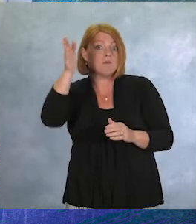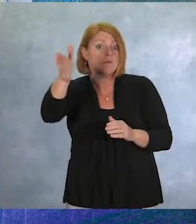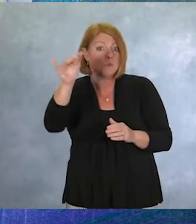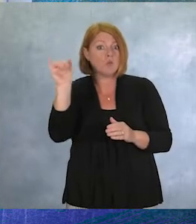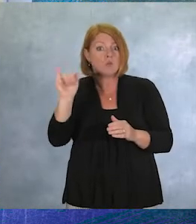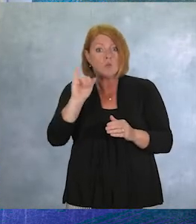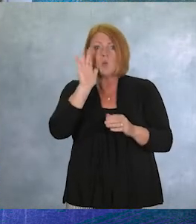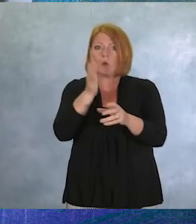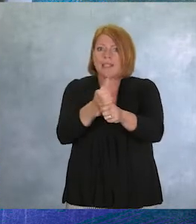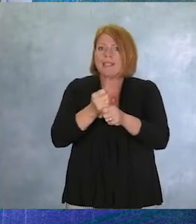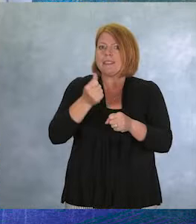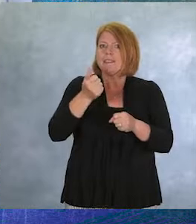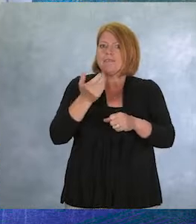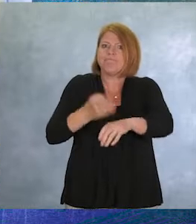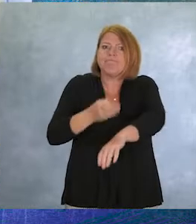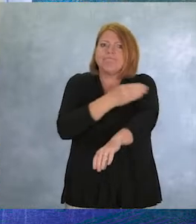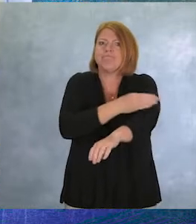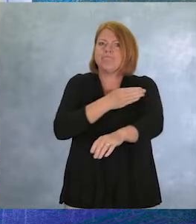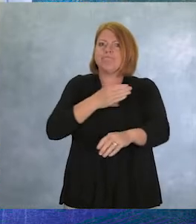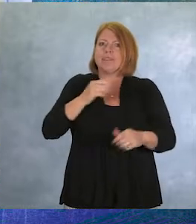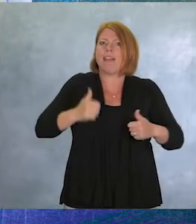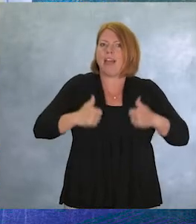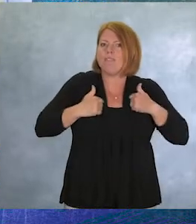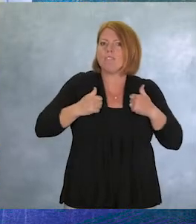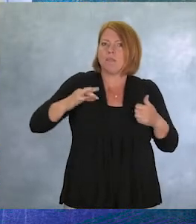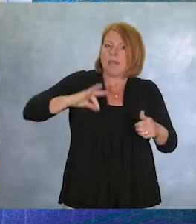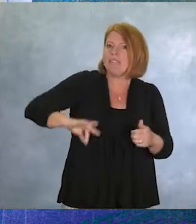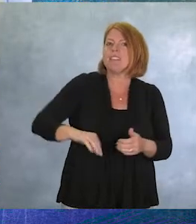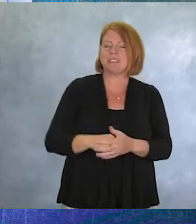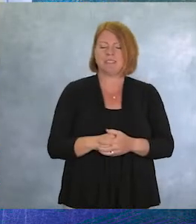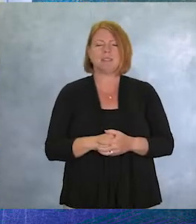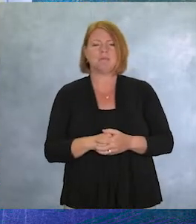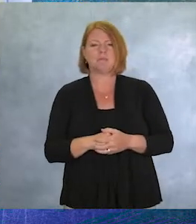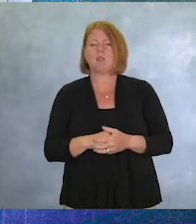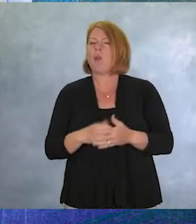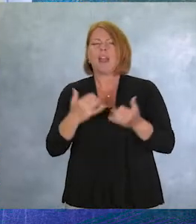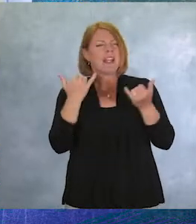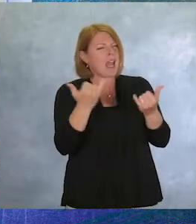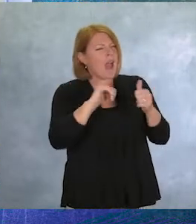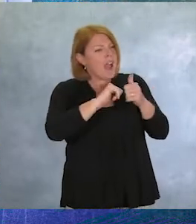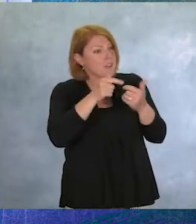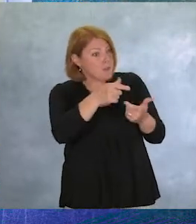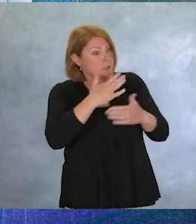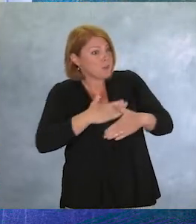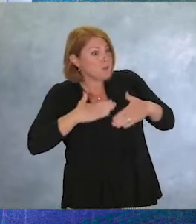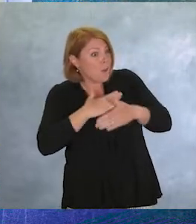and give you more benefits. So how are you liking college, generally?